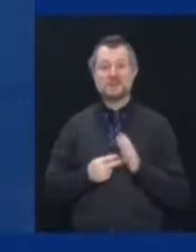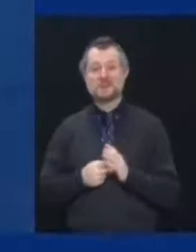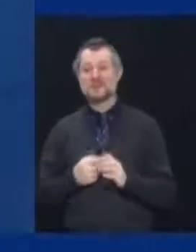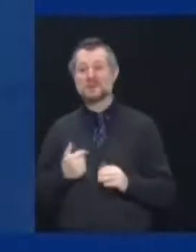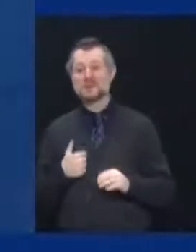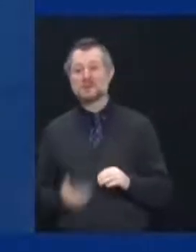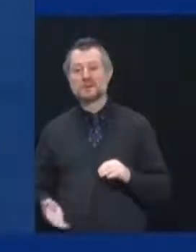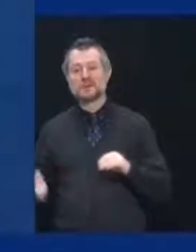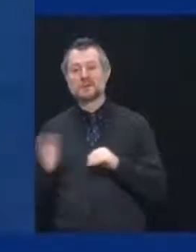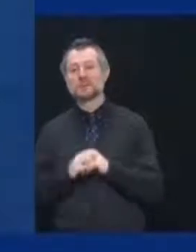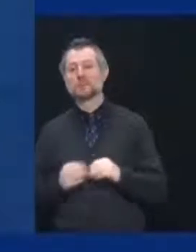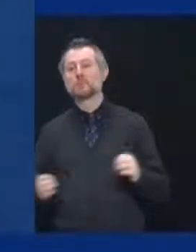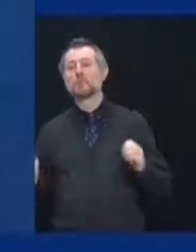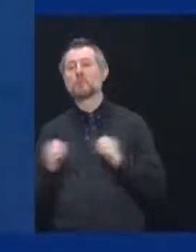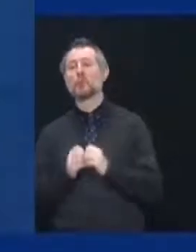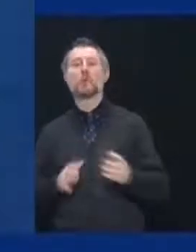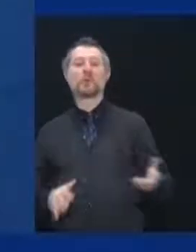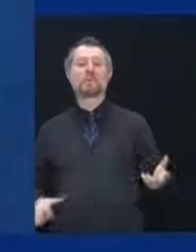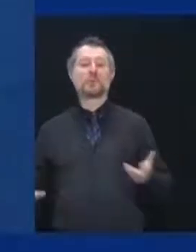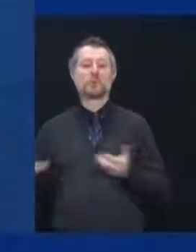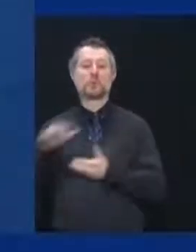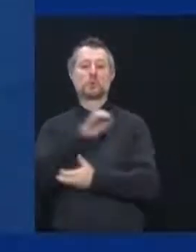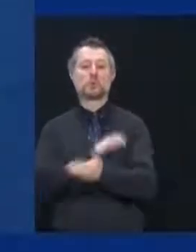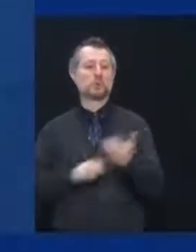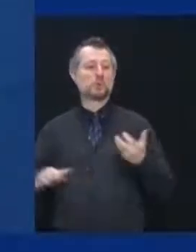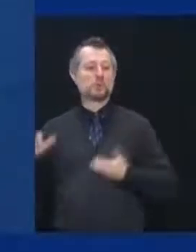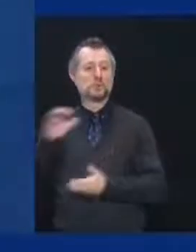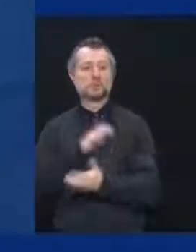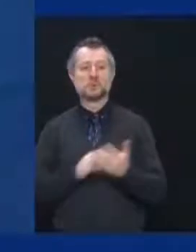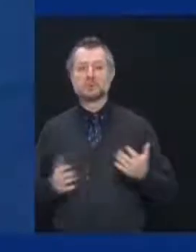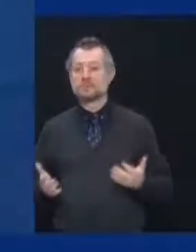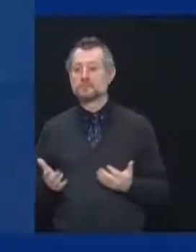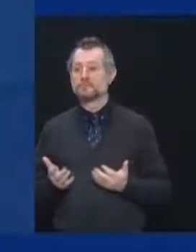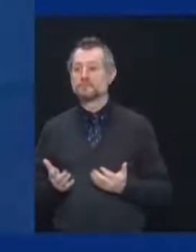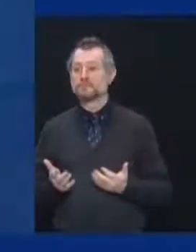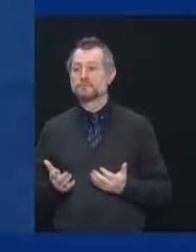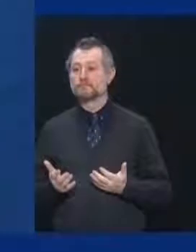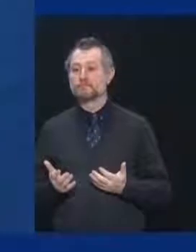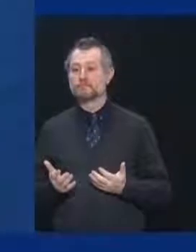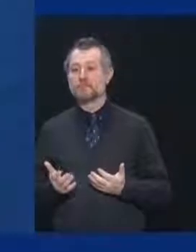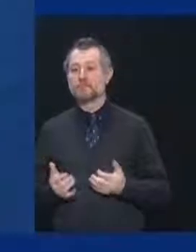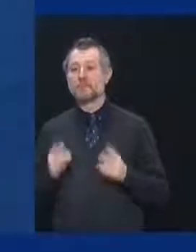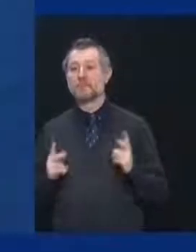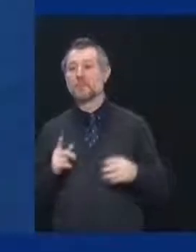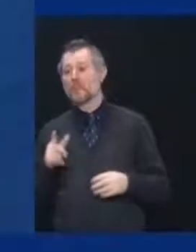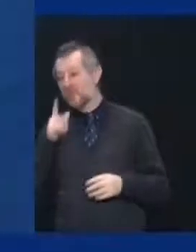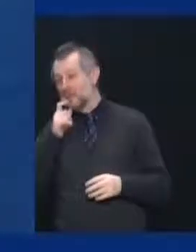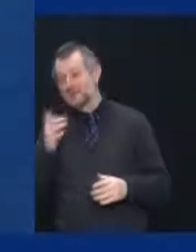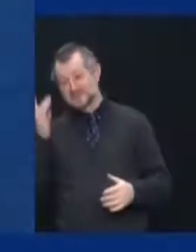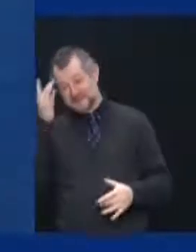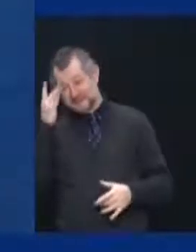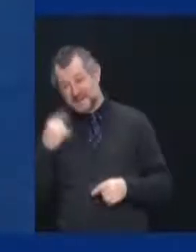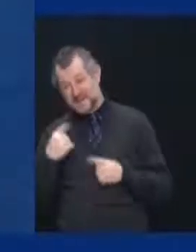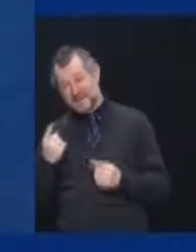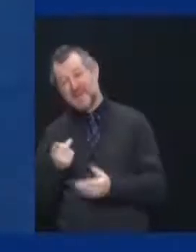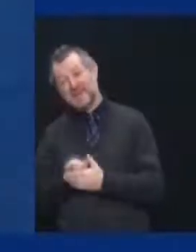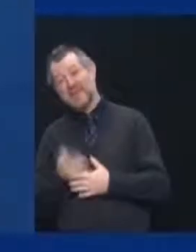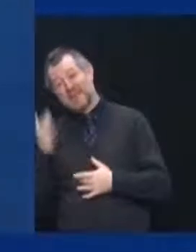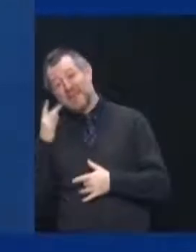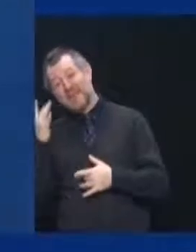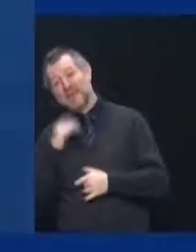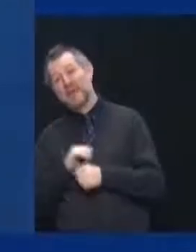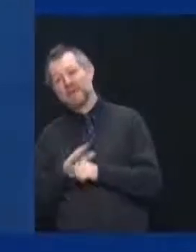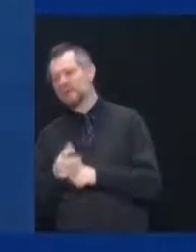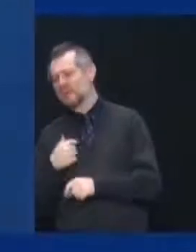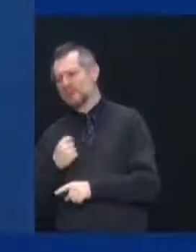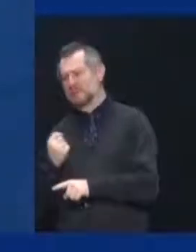compound it. I'm also very sympathetic and understanding of people who have the pre-existing conditions. There's then a discussion of how